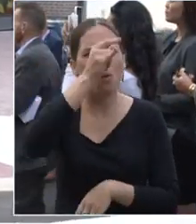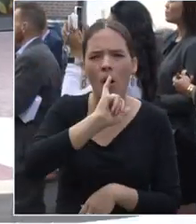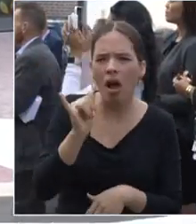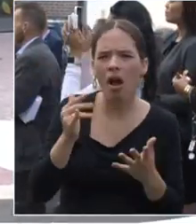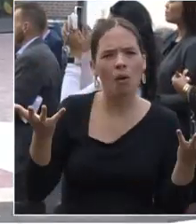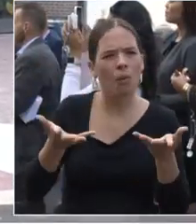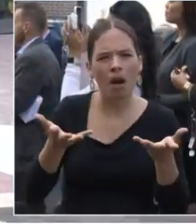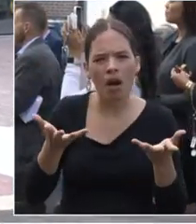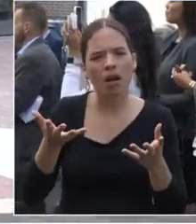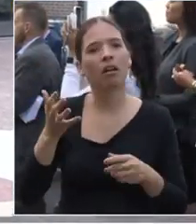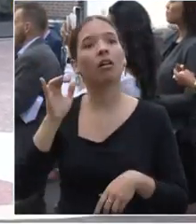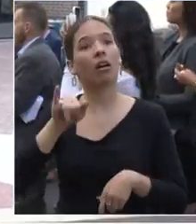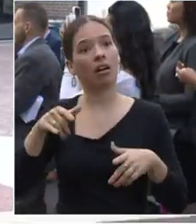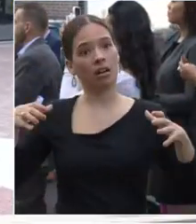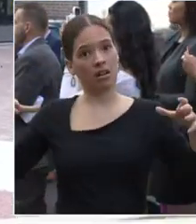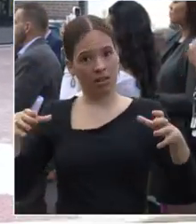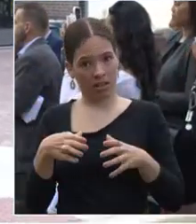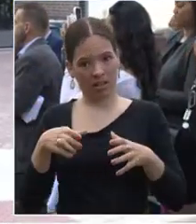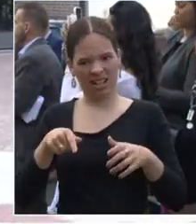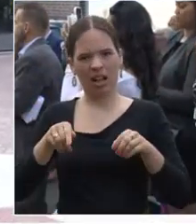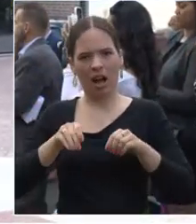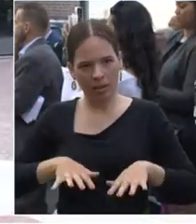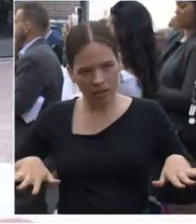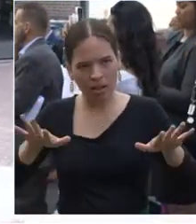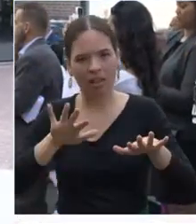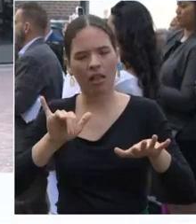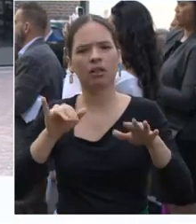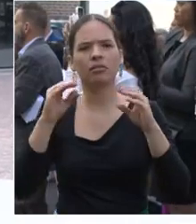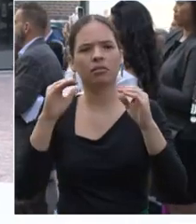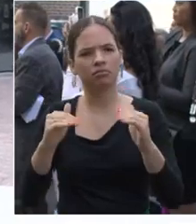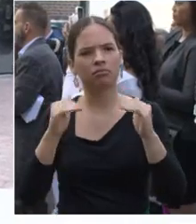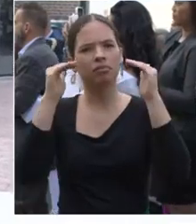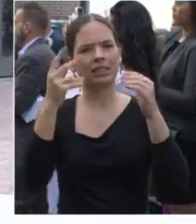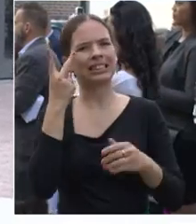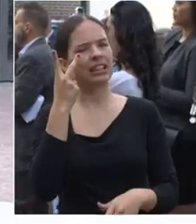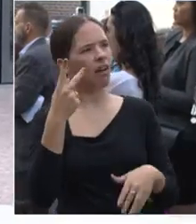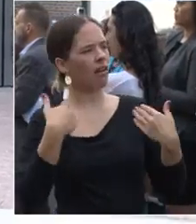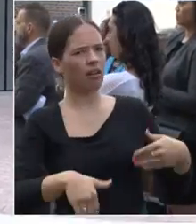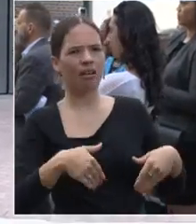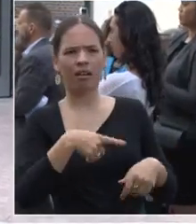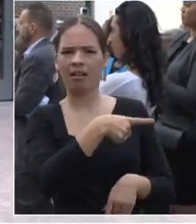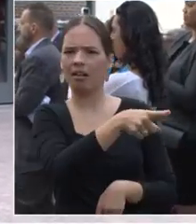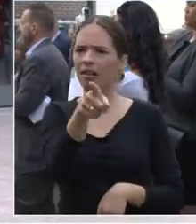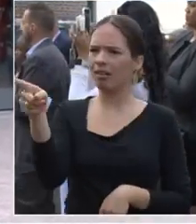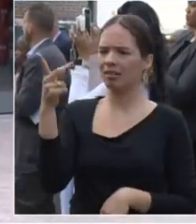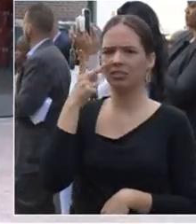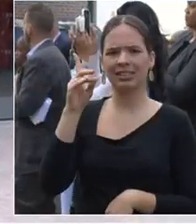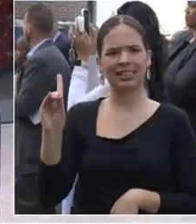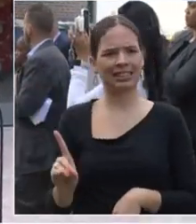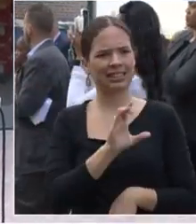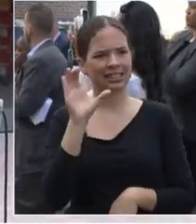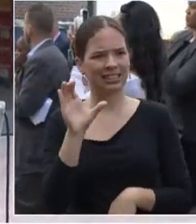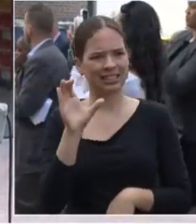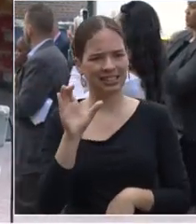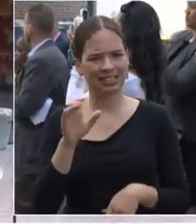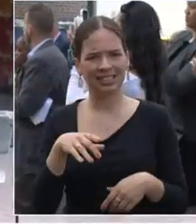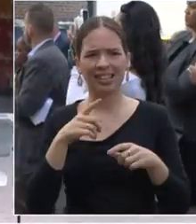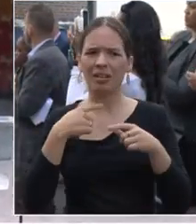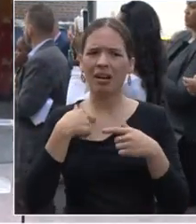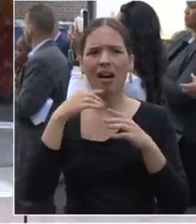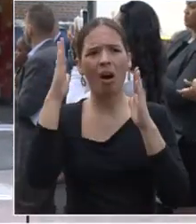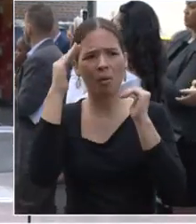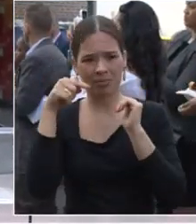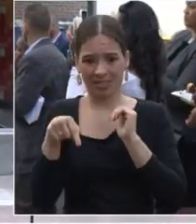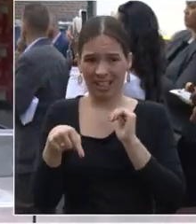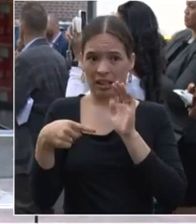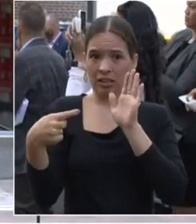this elevated piece of land overlooking and within the nation's capital in hope of the example that this project